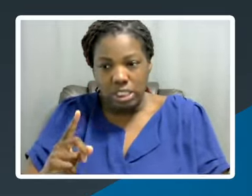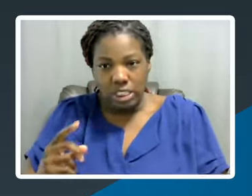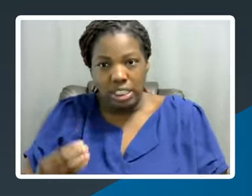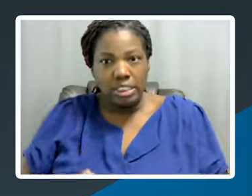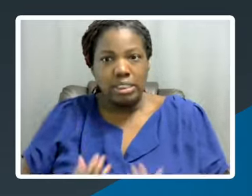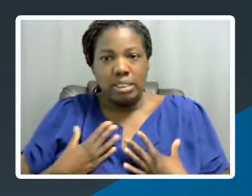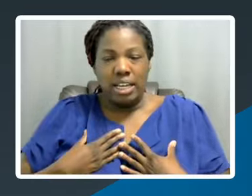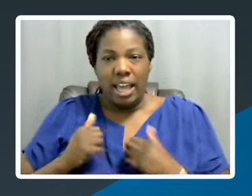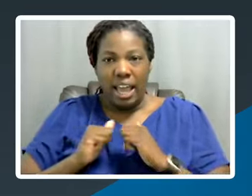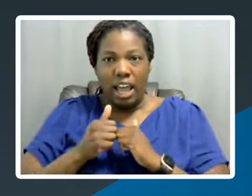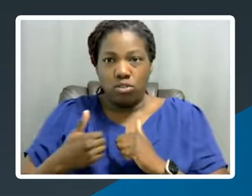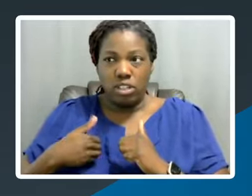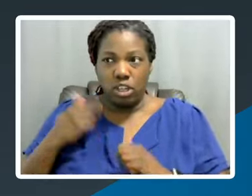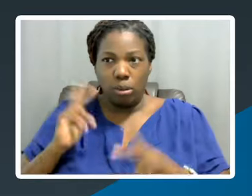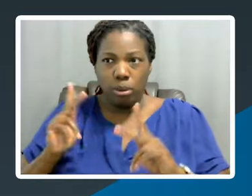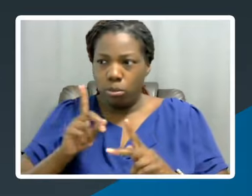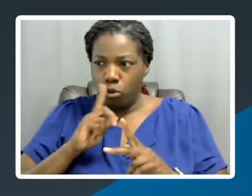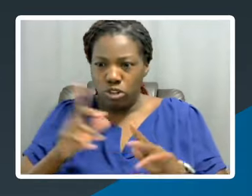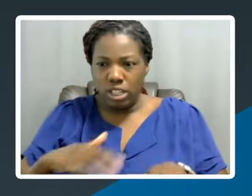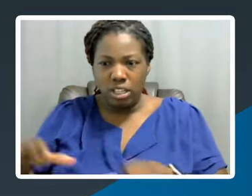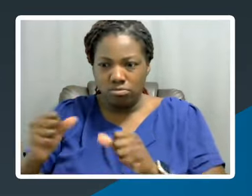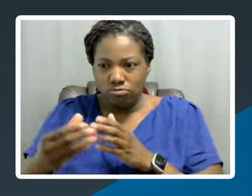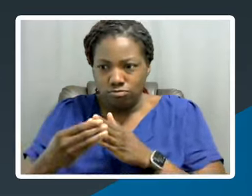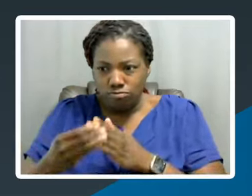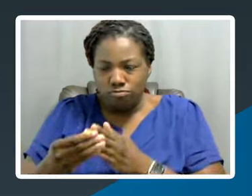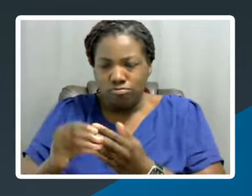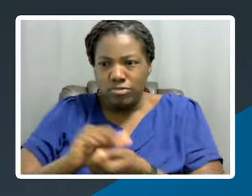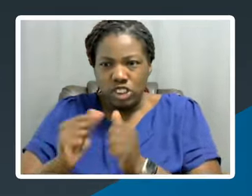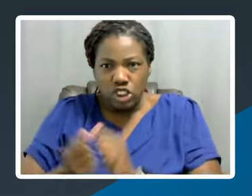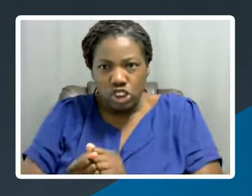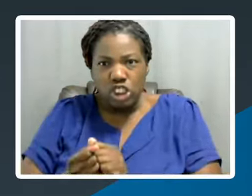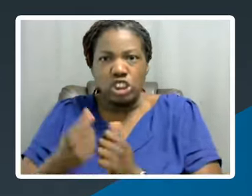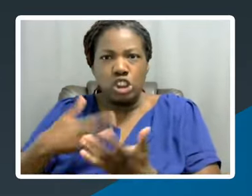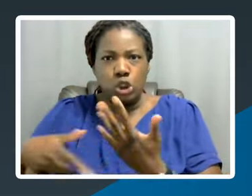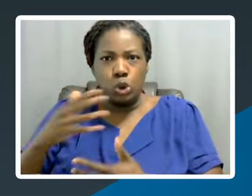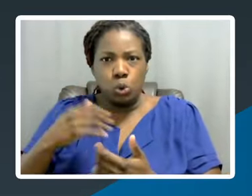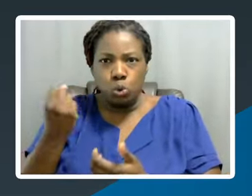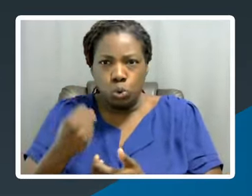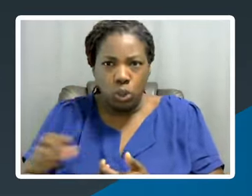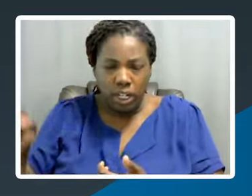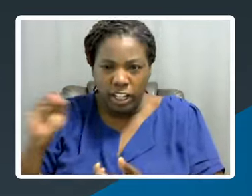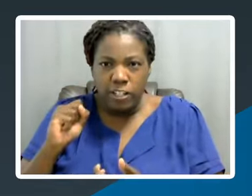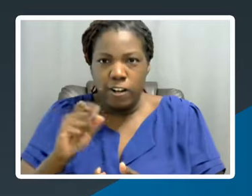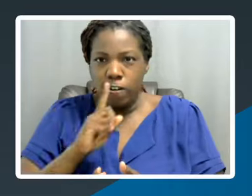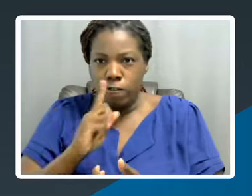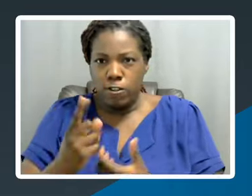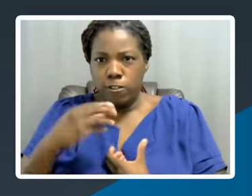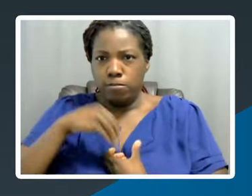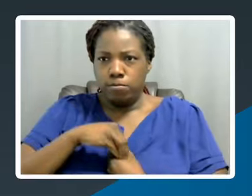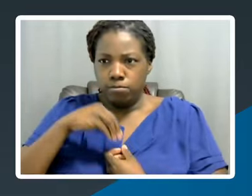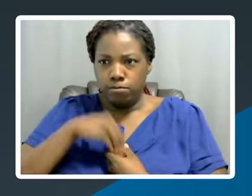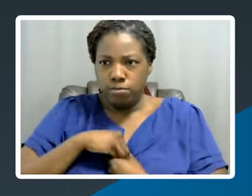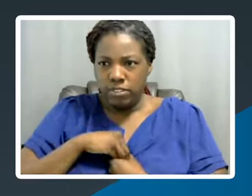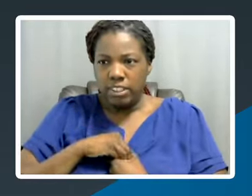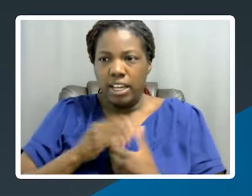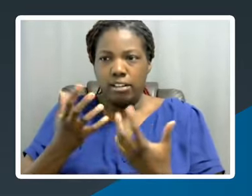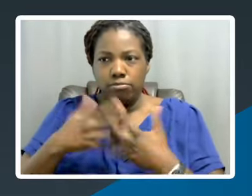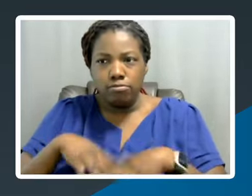really taking change and social activism to heart and integrating that with the academics and the learning